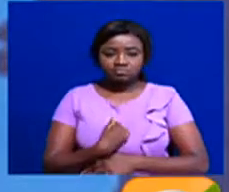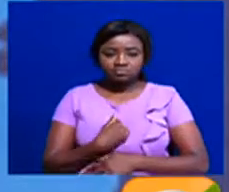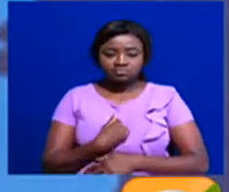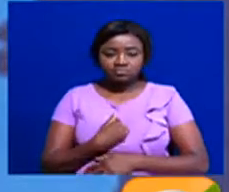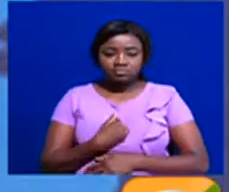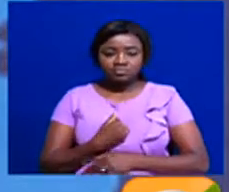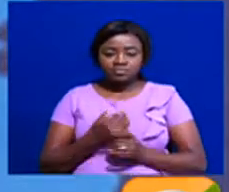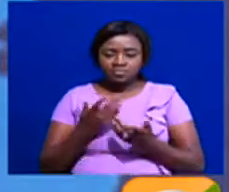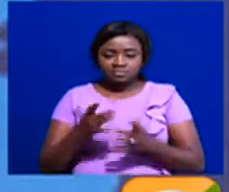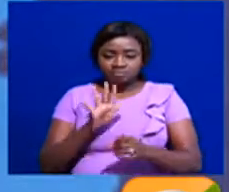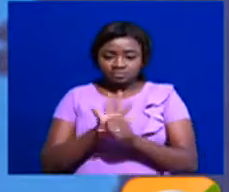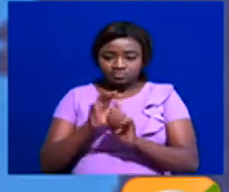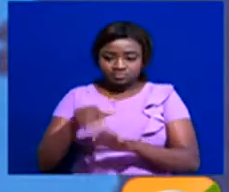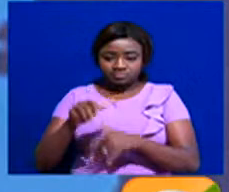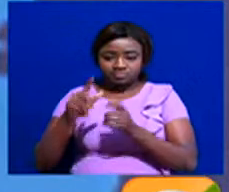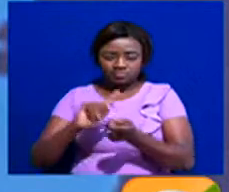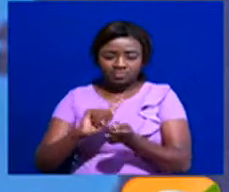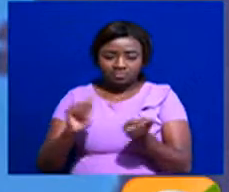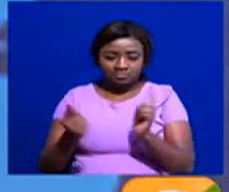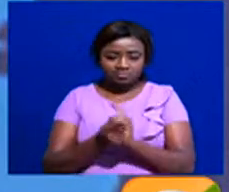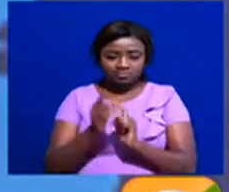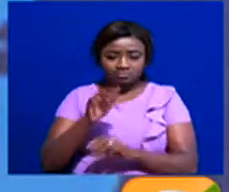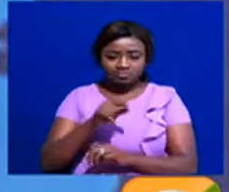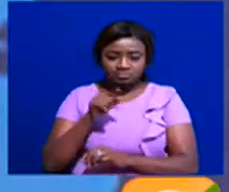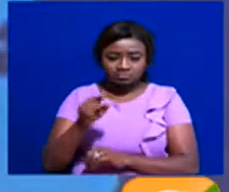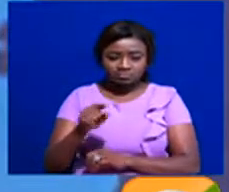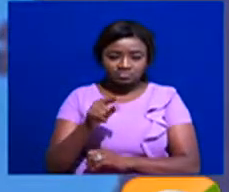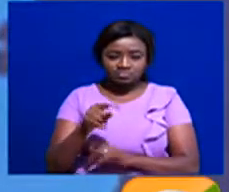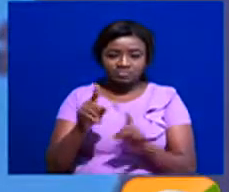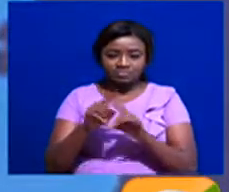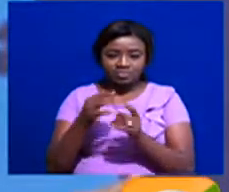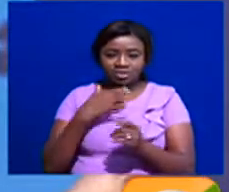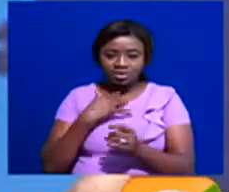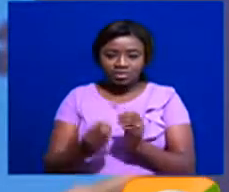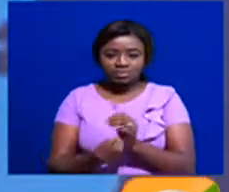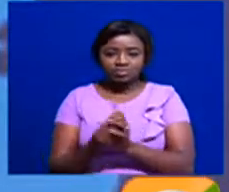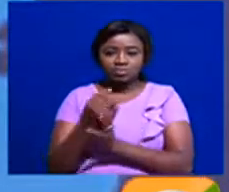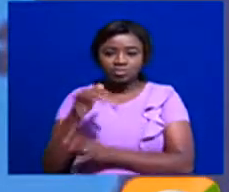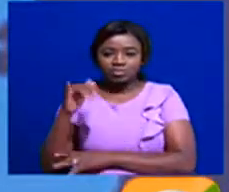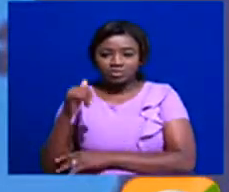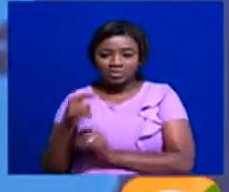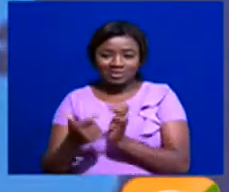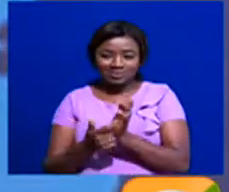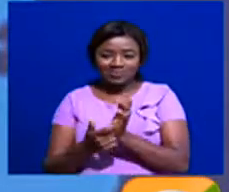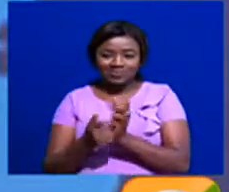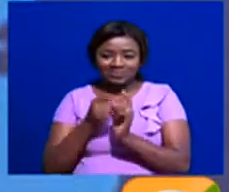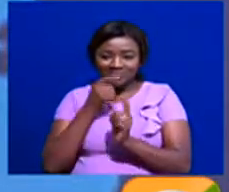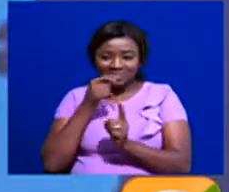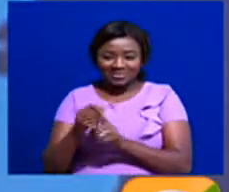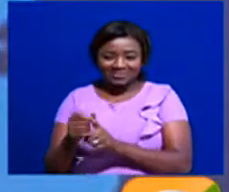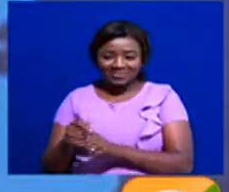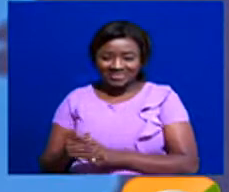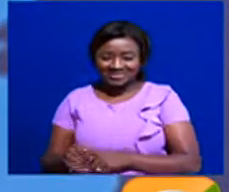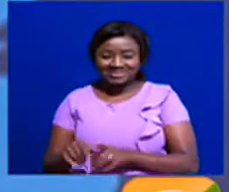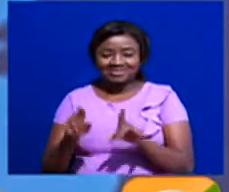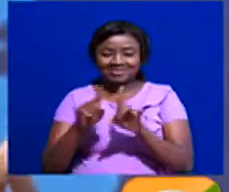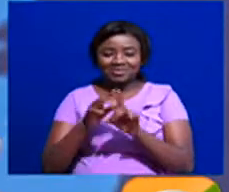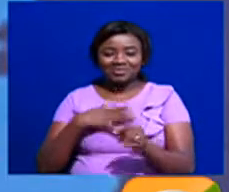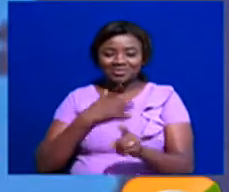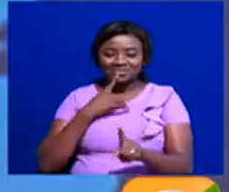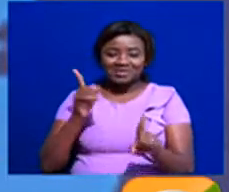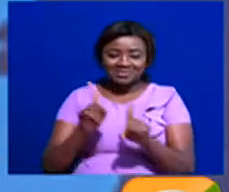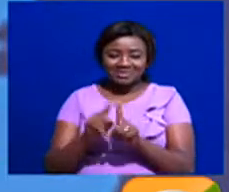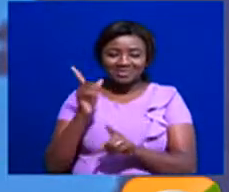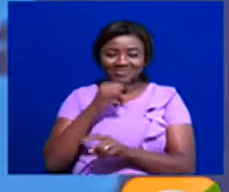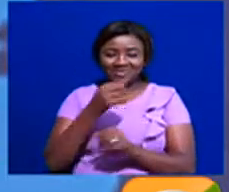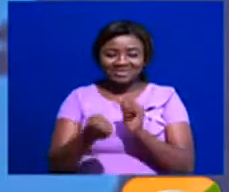from tobacco to the production of Nyota beans. My brother here has already highlighted the